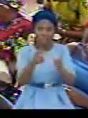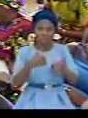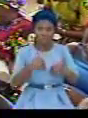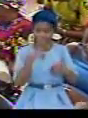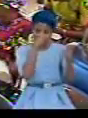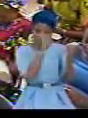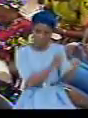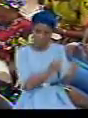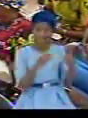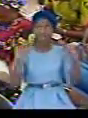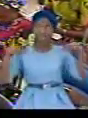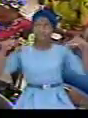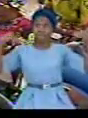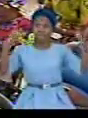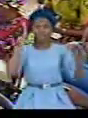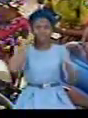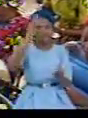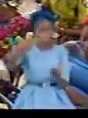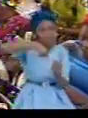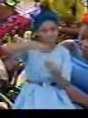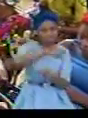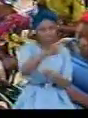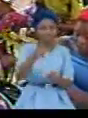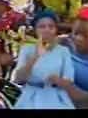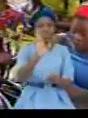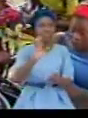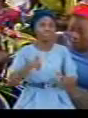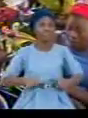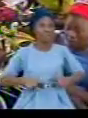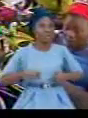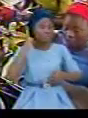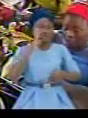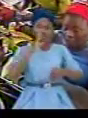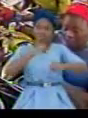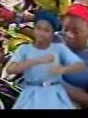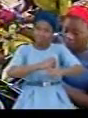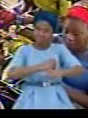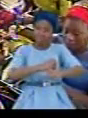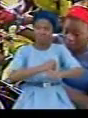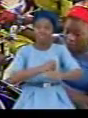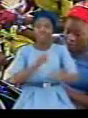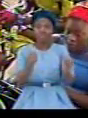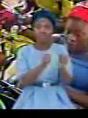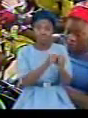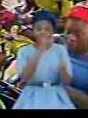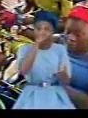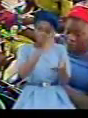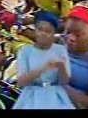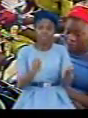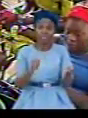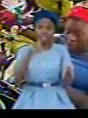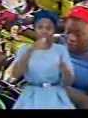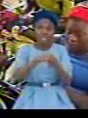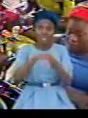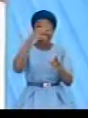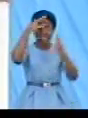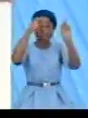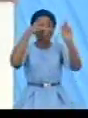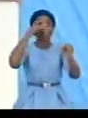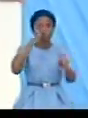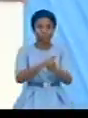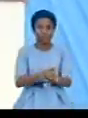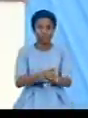will surround you. Your life will be protected. We trust in his promise